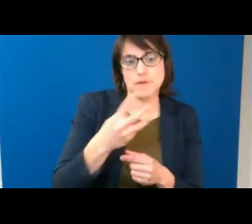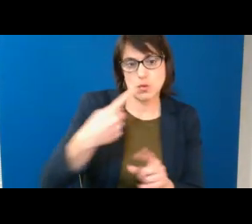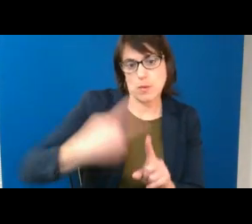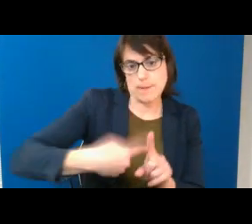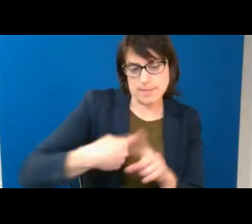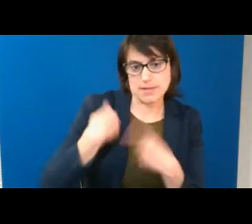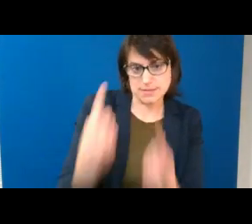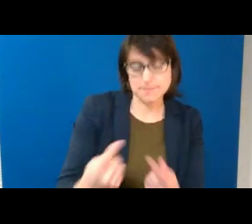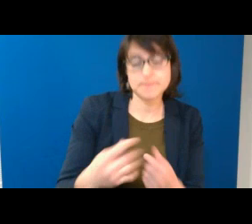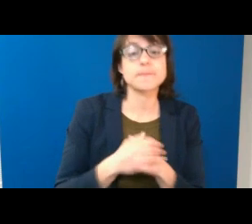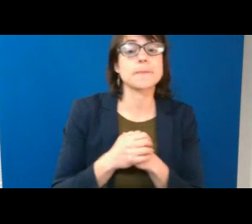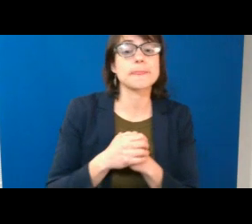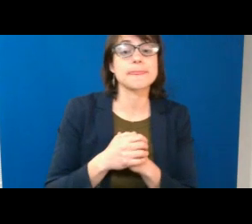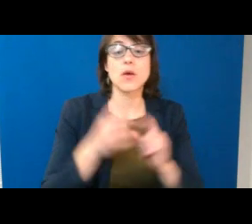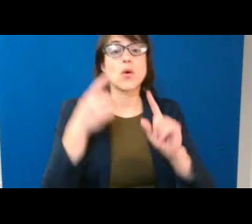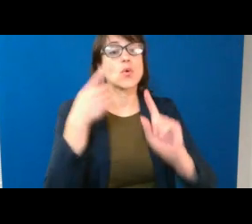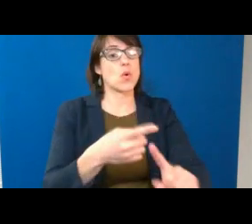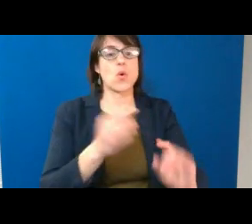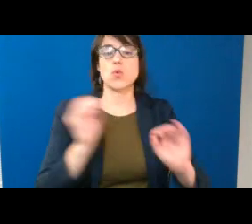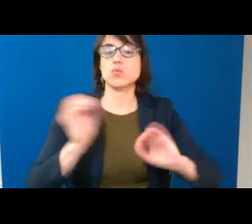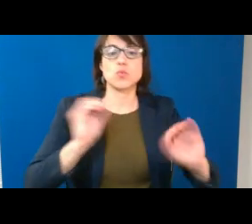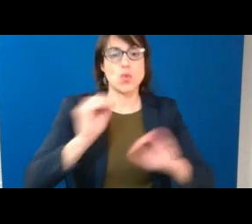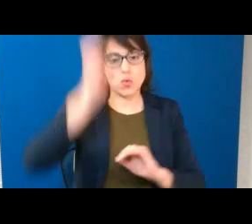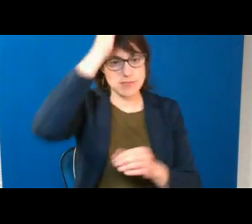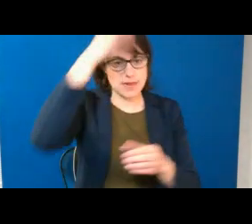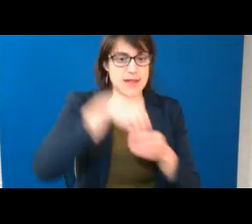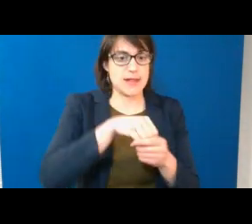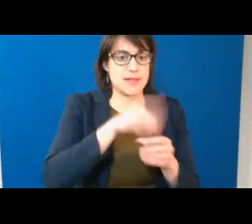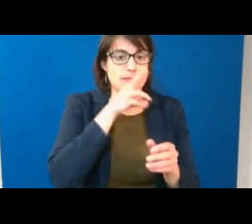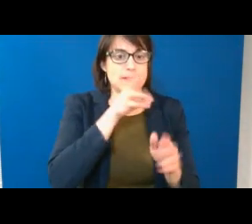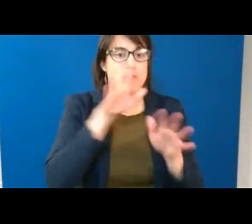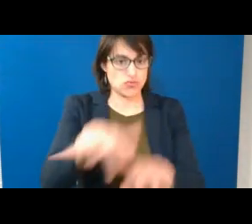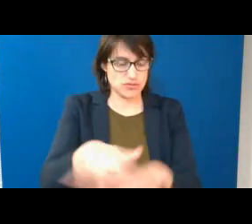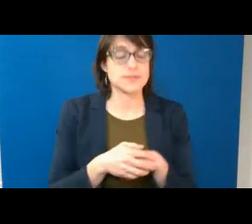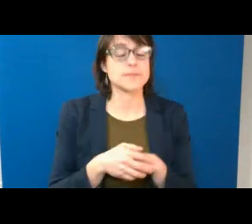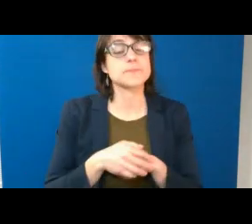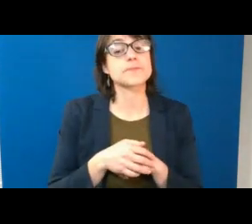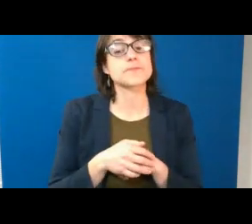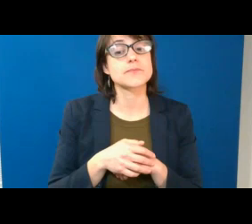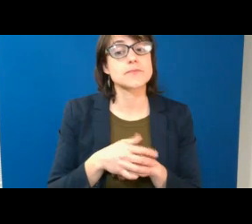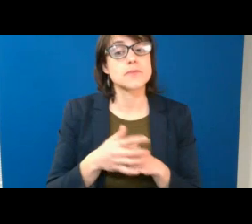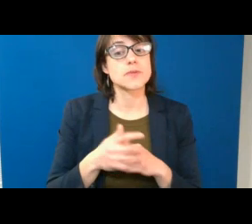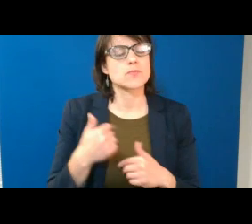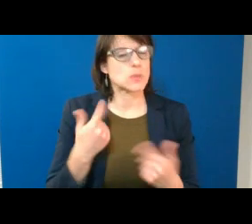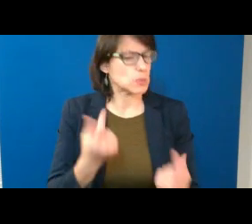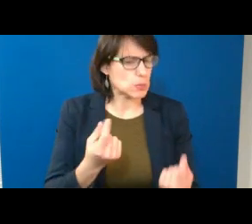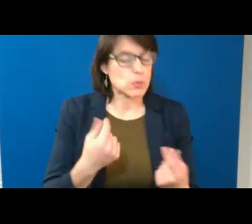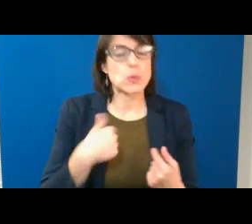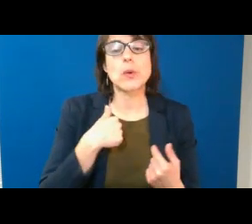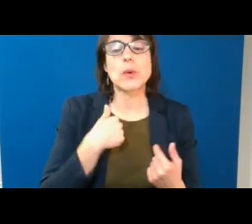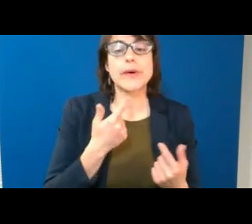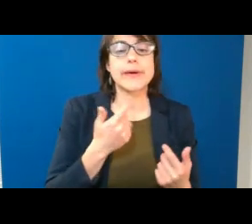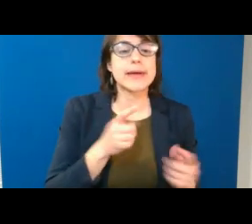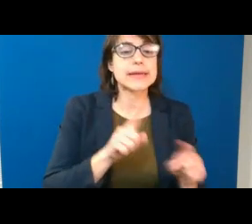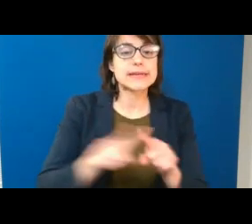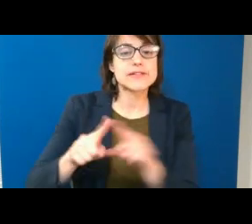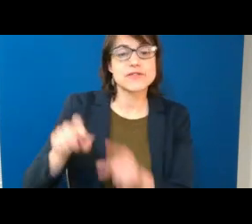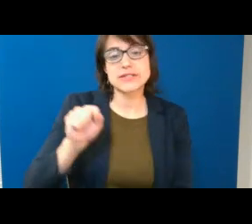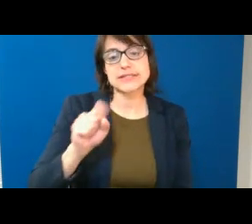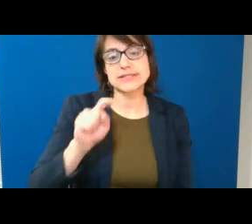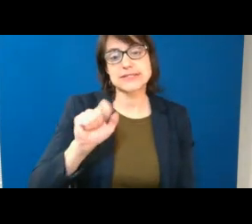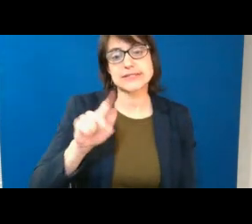coalition is to really bring together a number of different stakeholder groups representing all different sectors, including the nonprofit,